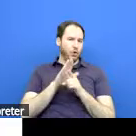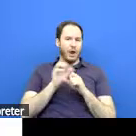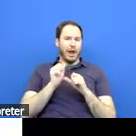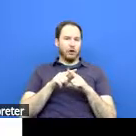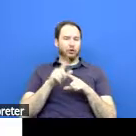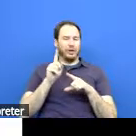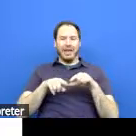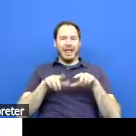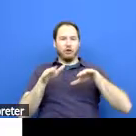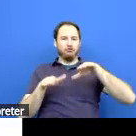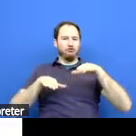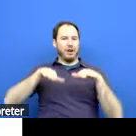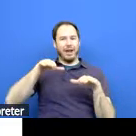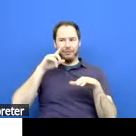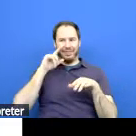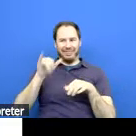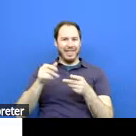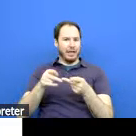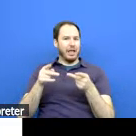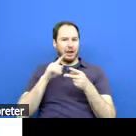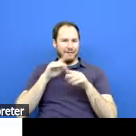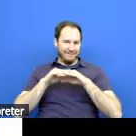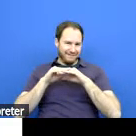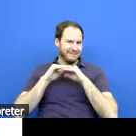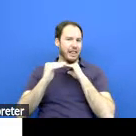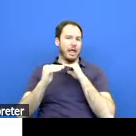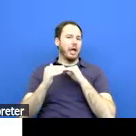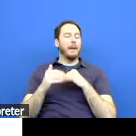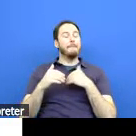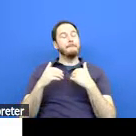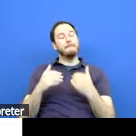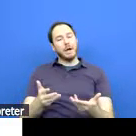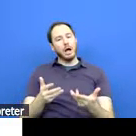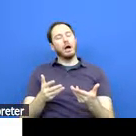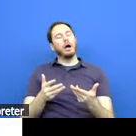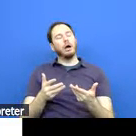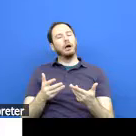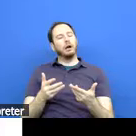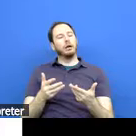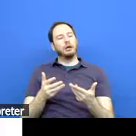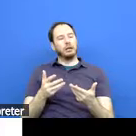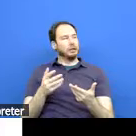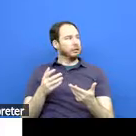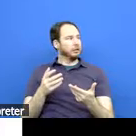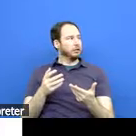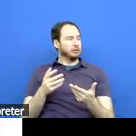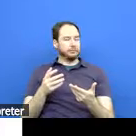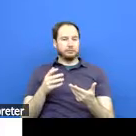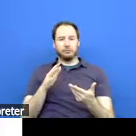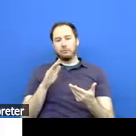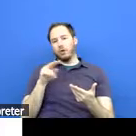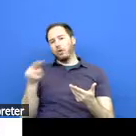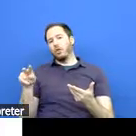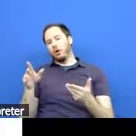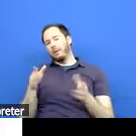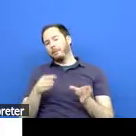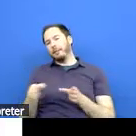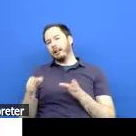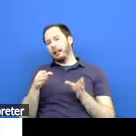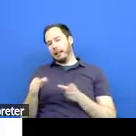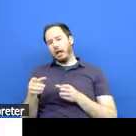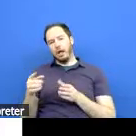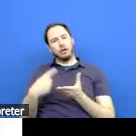standpoint because this area is so flat. But the good news is when you look at their plans that they're talking